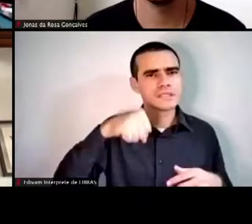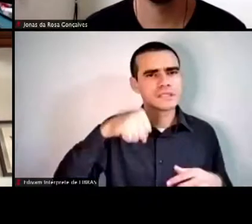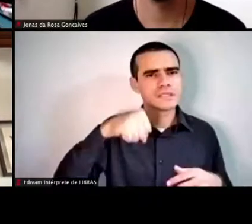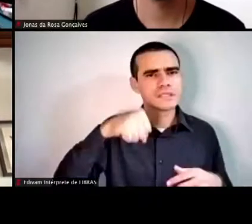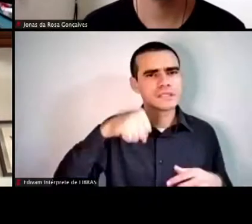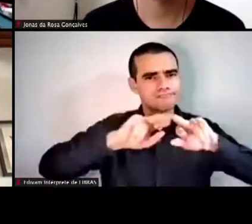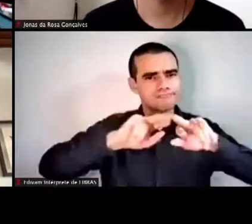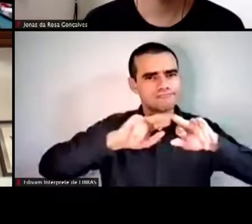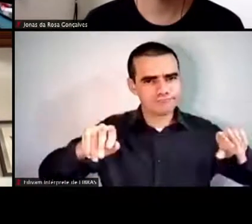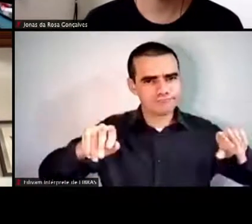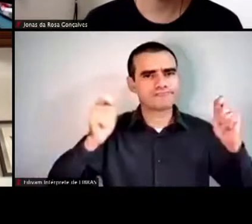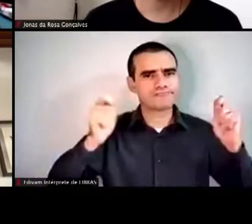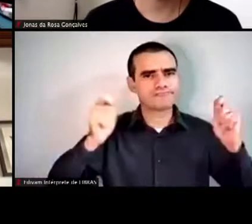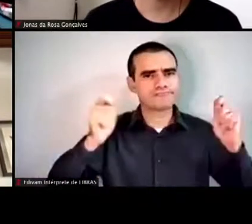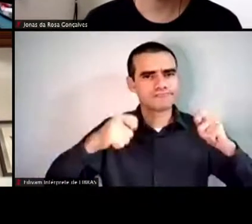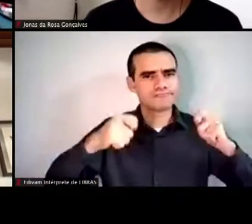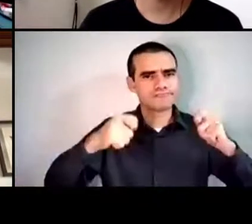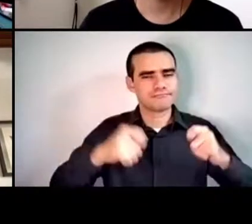issue.